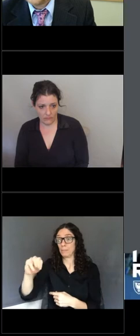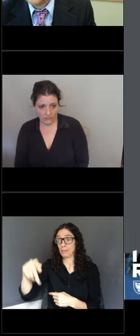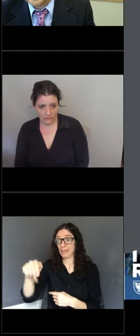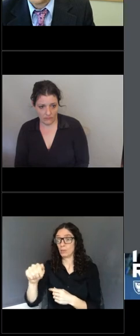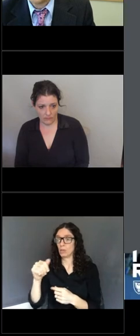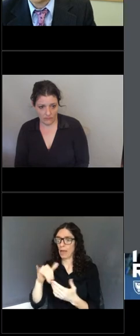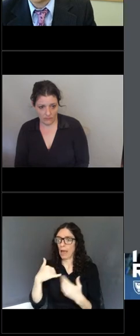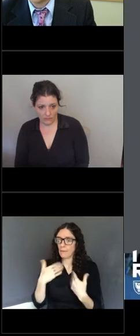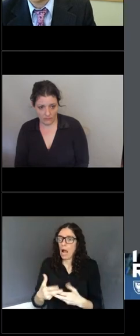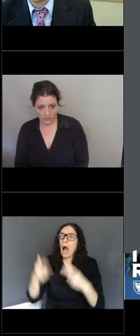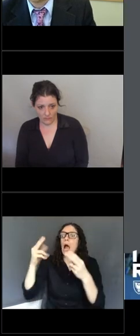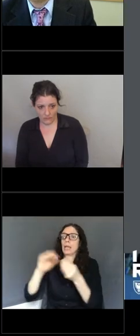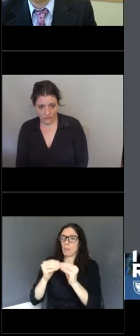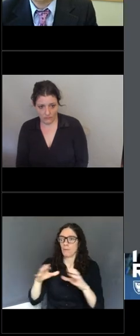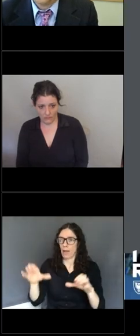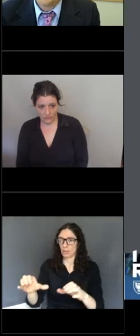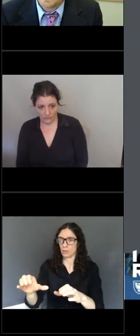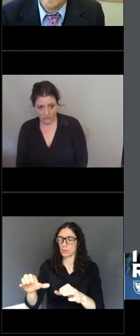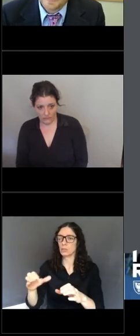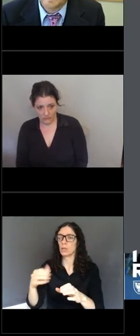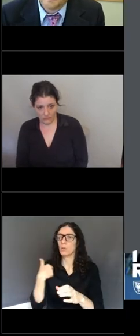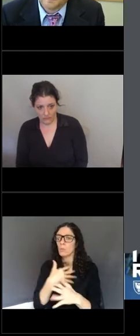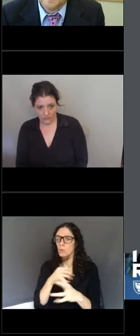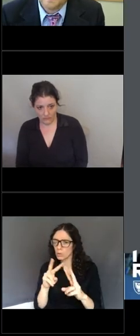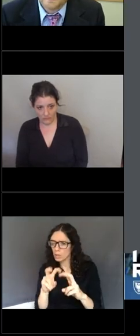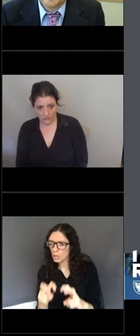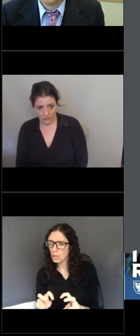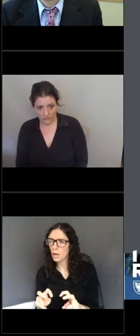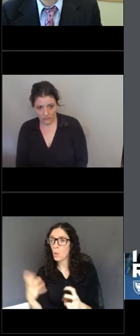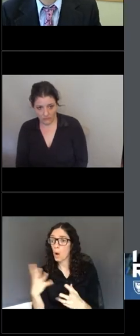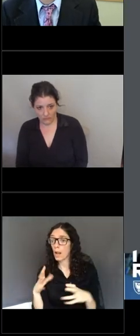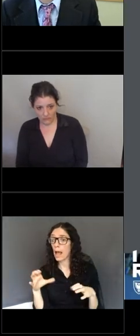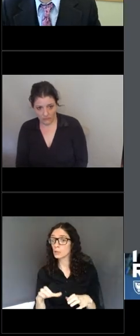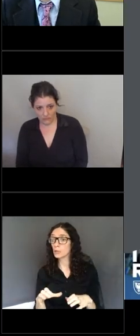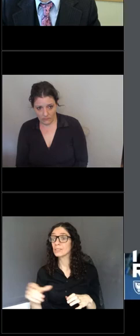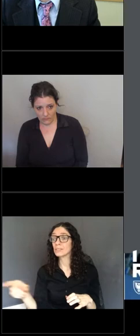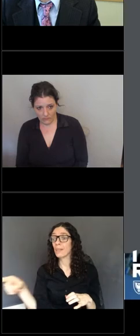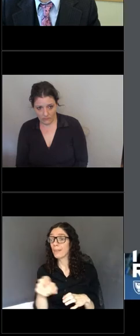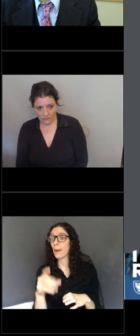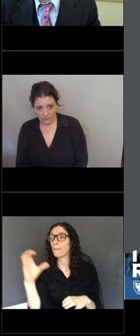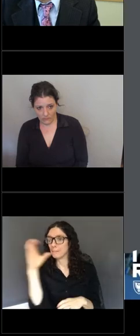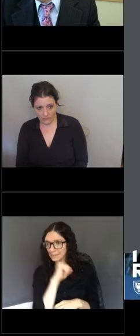what actions exist that aren't being captured in the management plan, but still